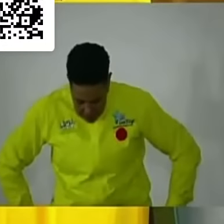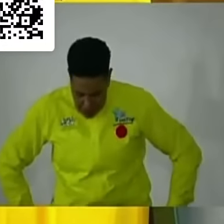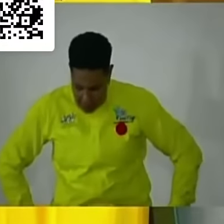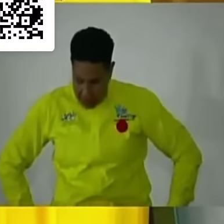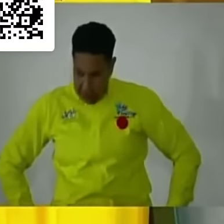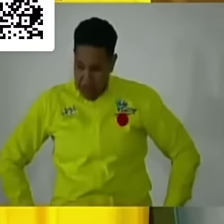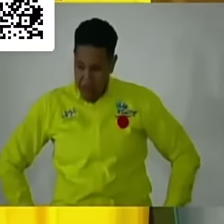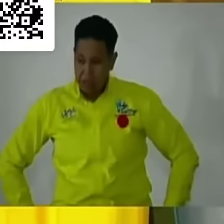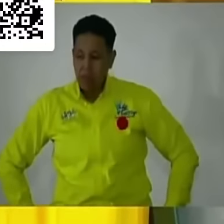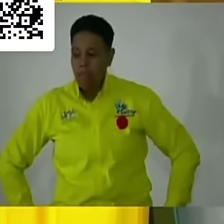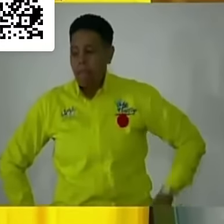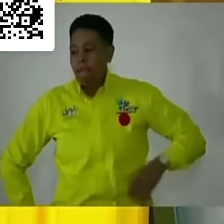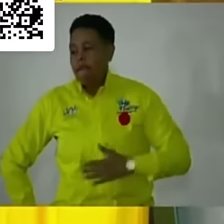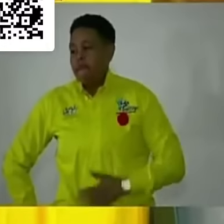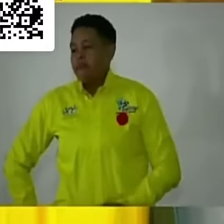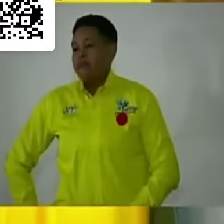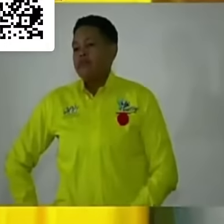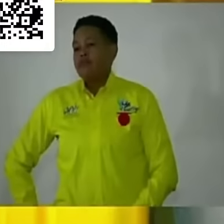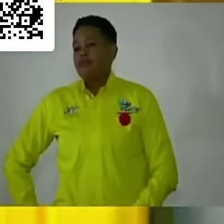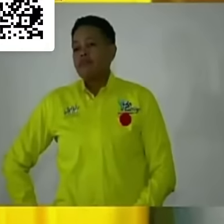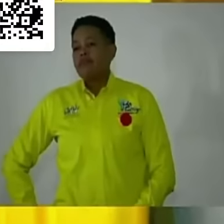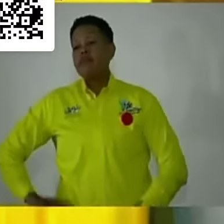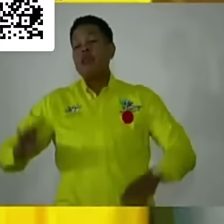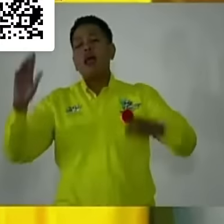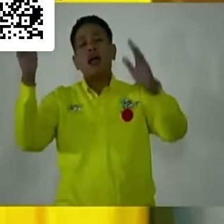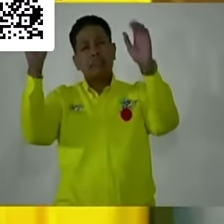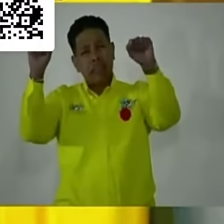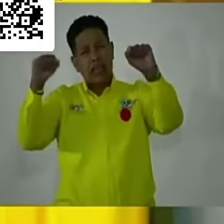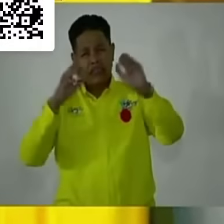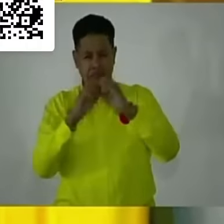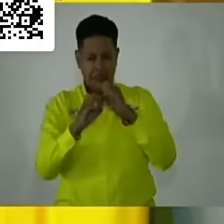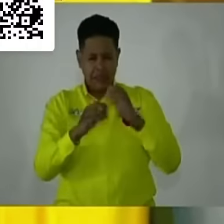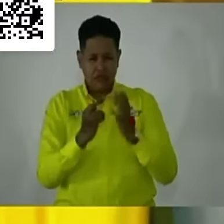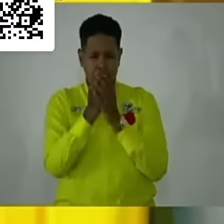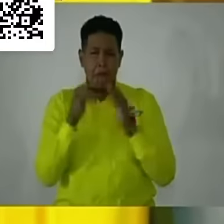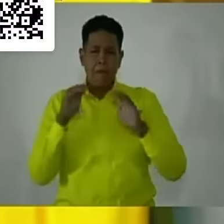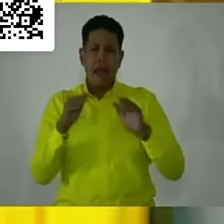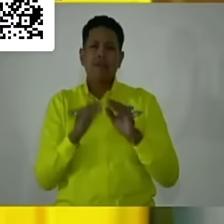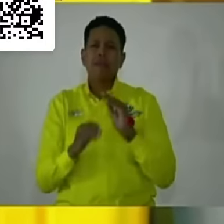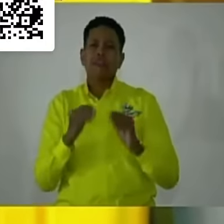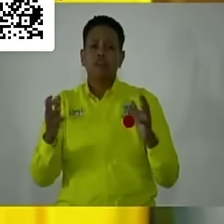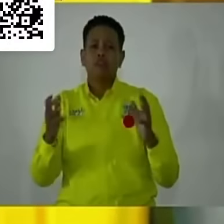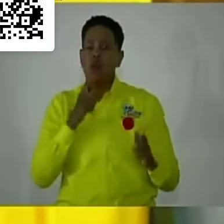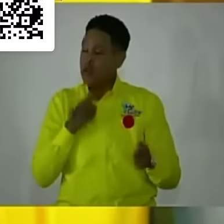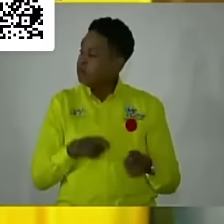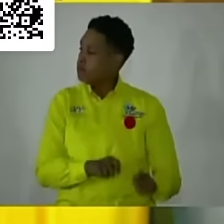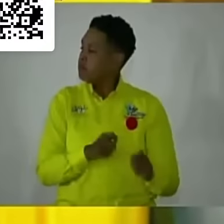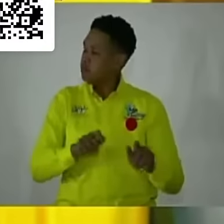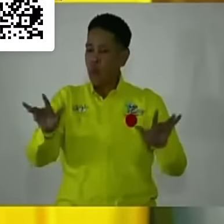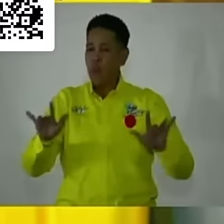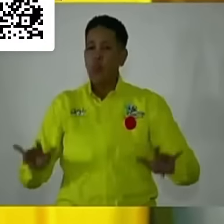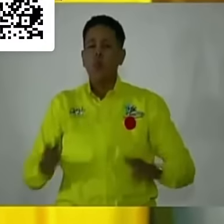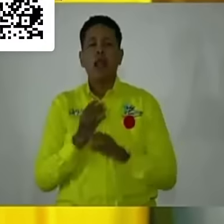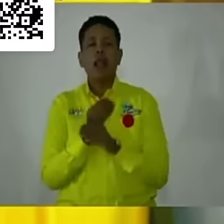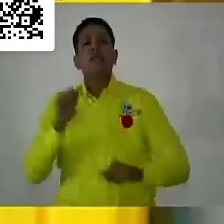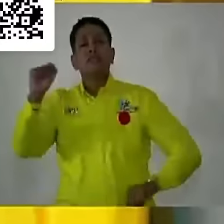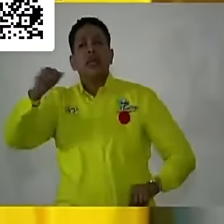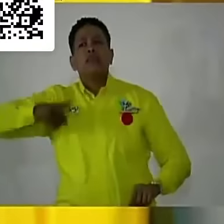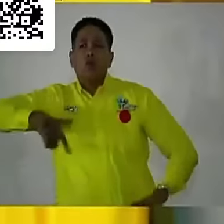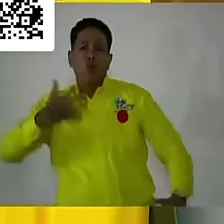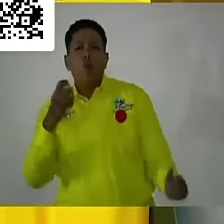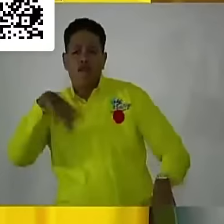of course, we want to focus on the rehabilitation of the mined out lands. Of course, we want